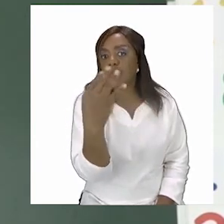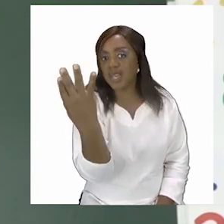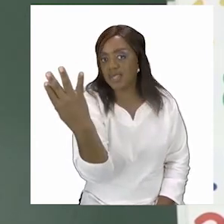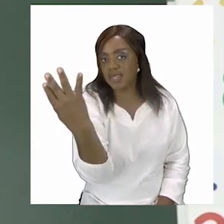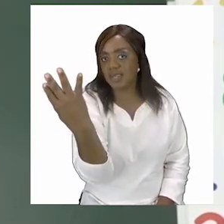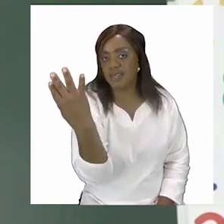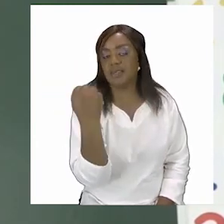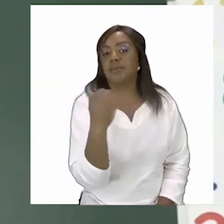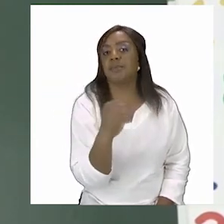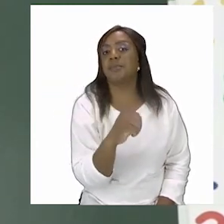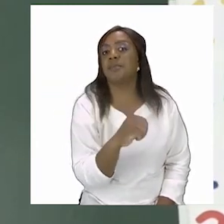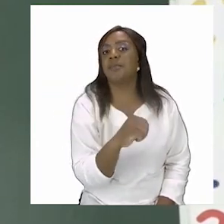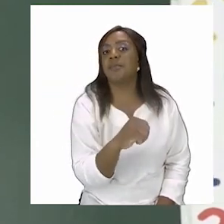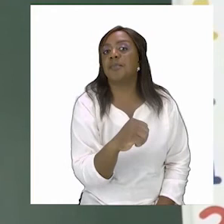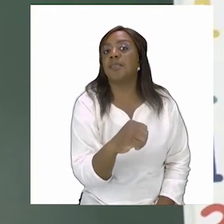Thursday,